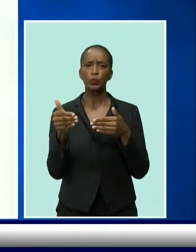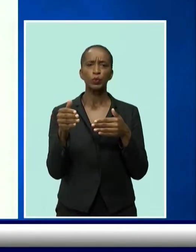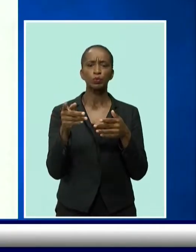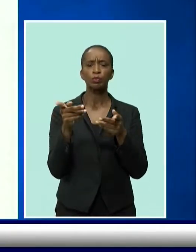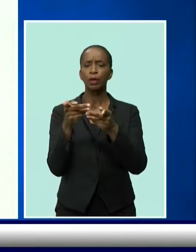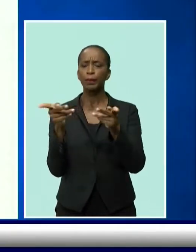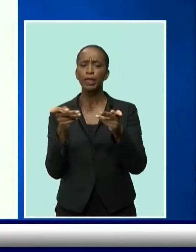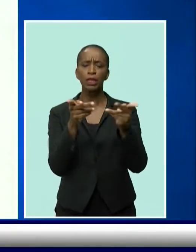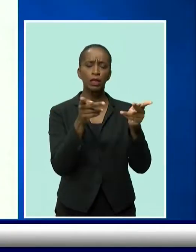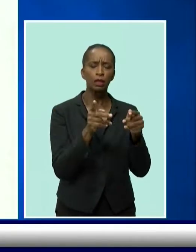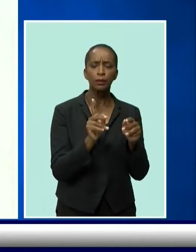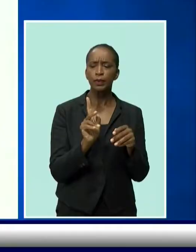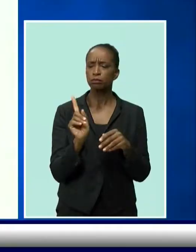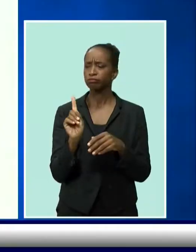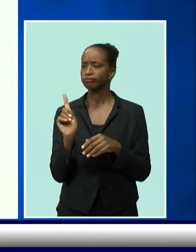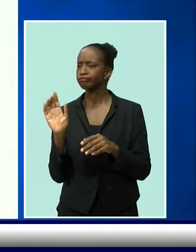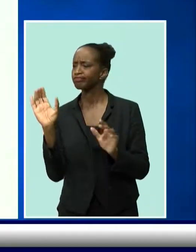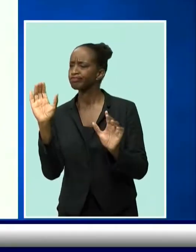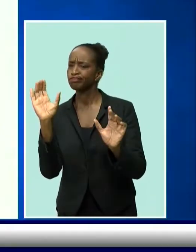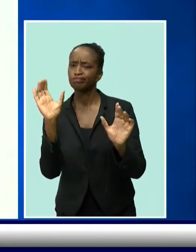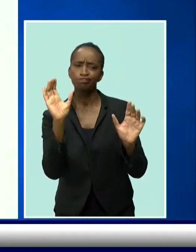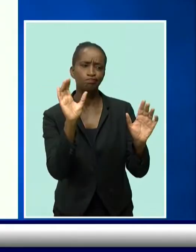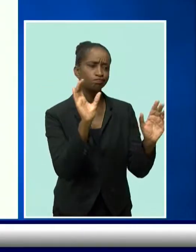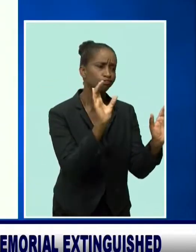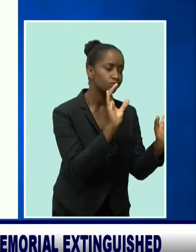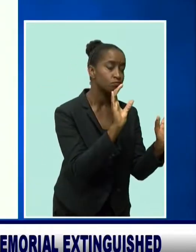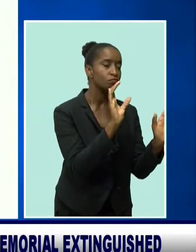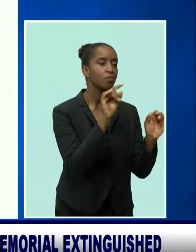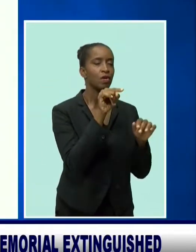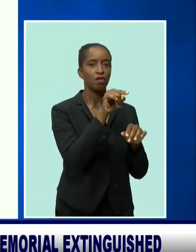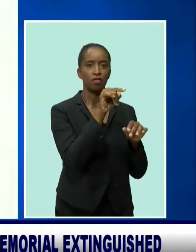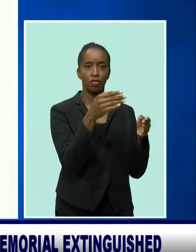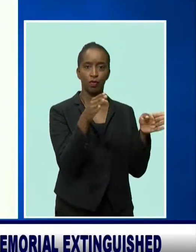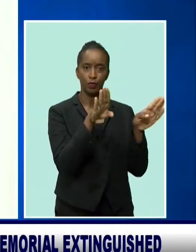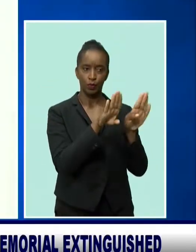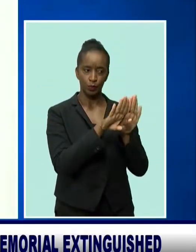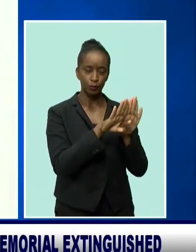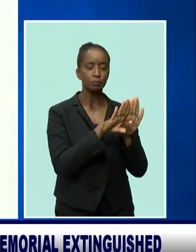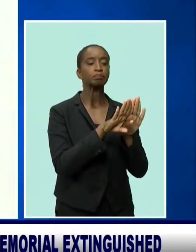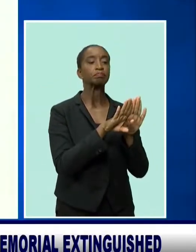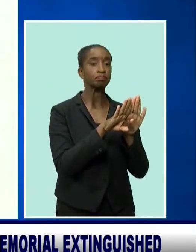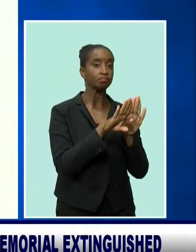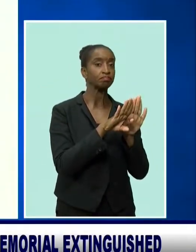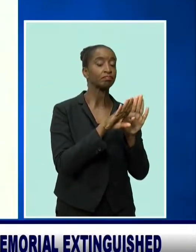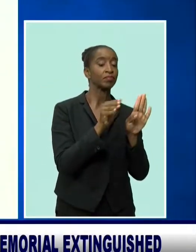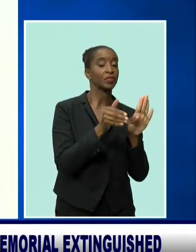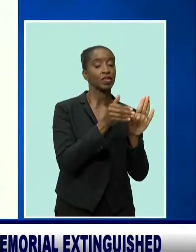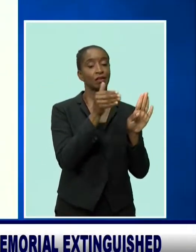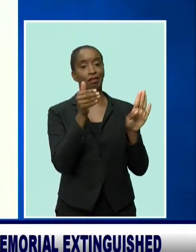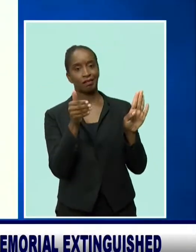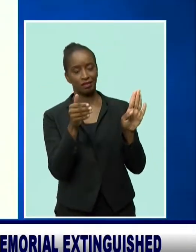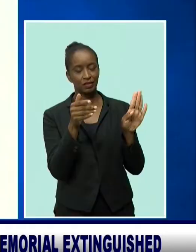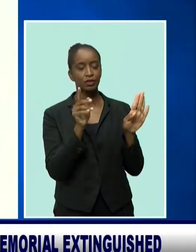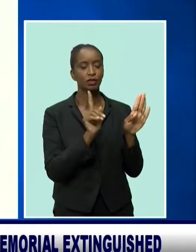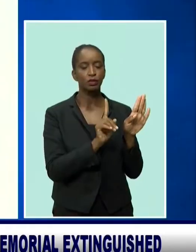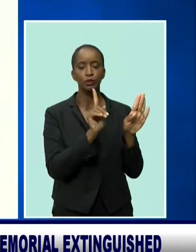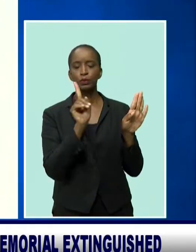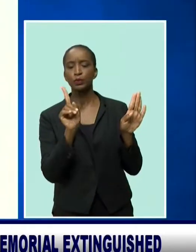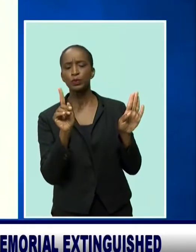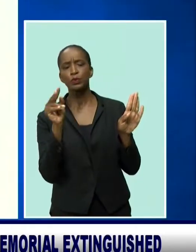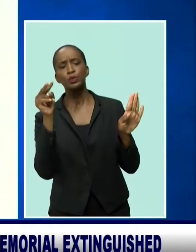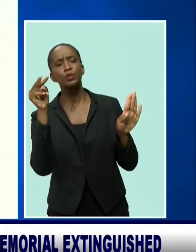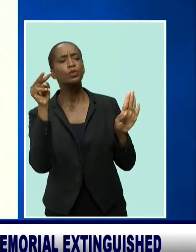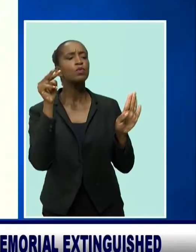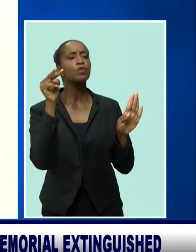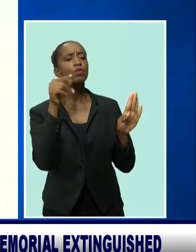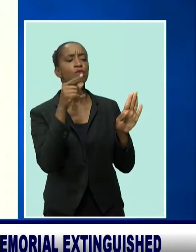at this property, it was closed at the time, but then I went to the adjacent property and recognized that it was a tree fire,